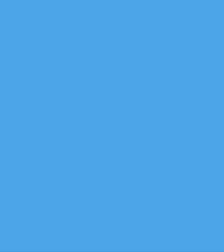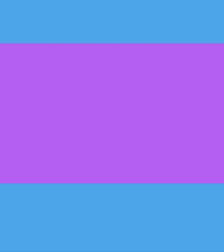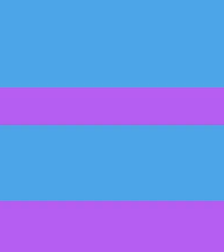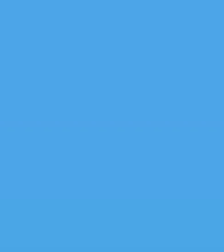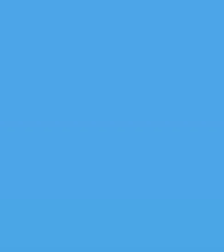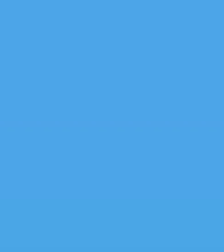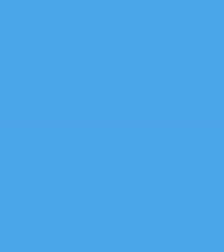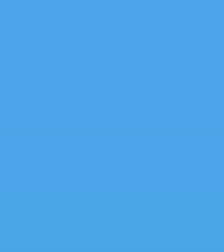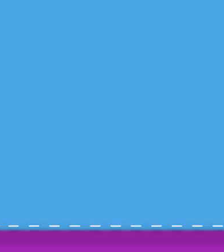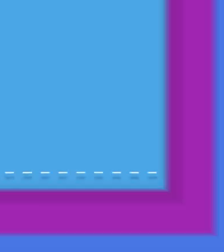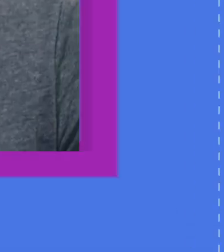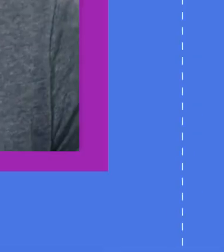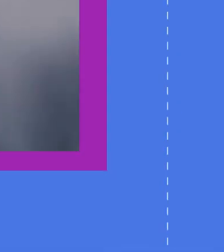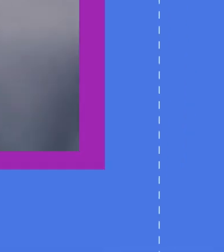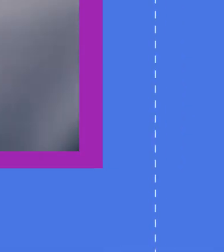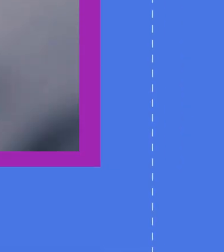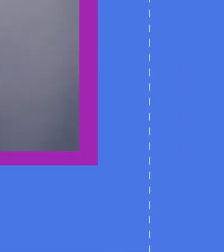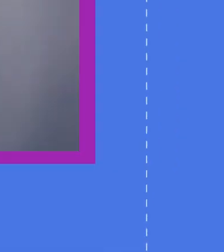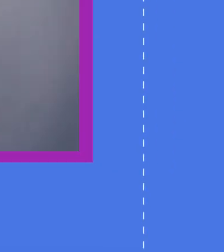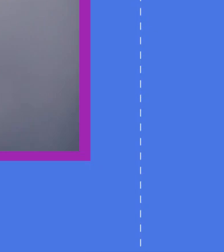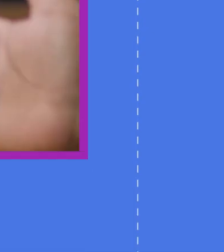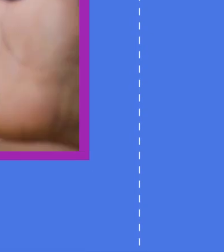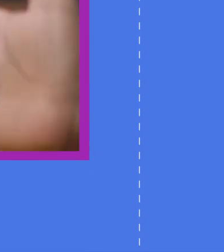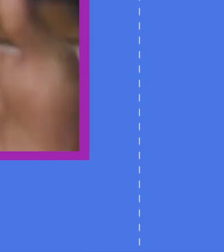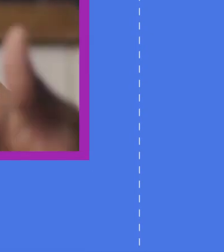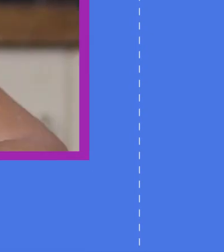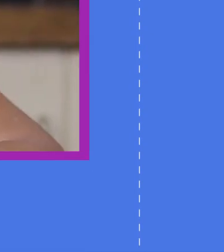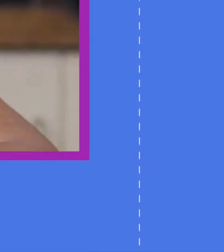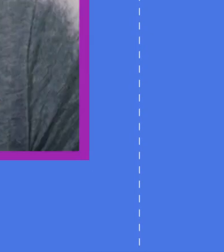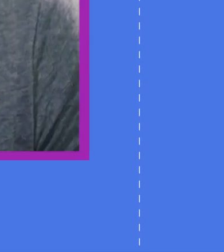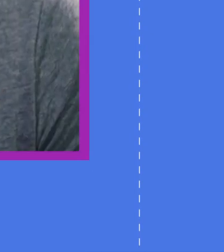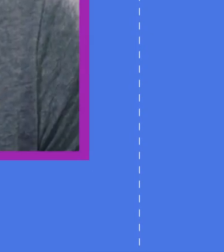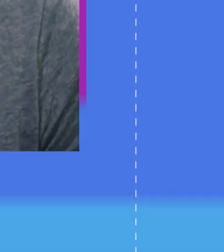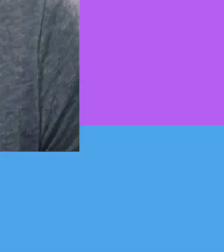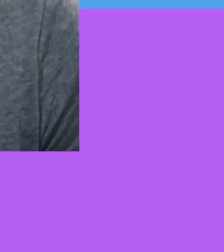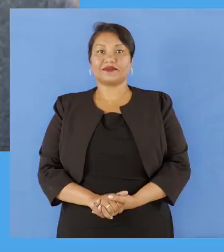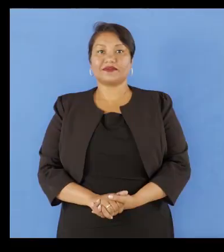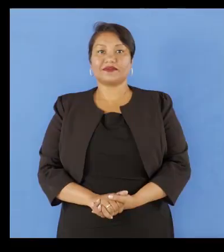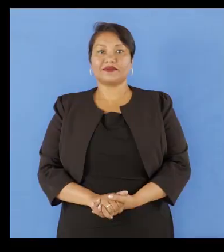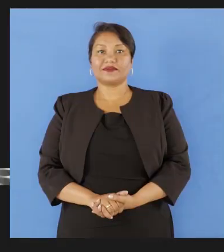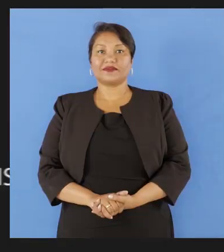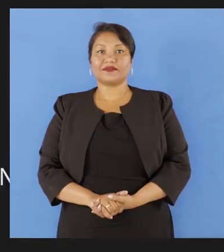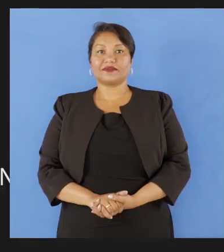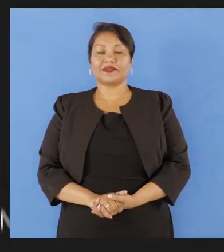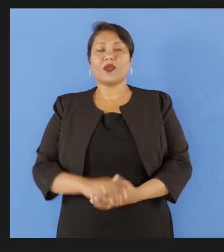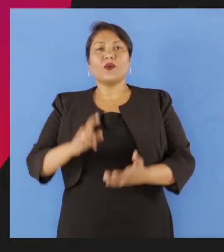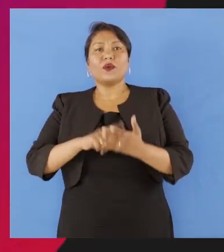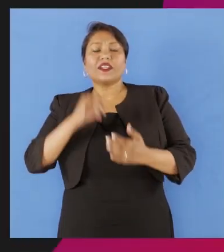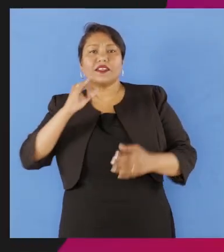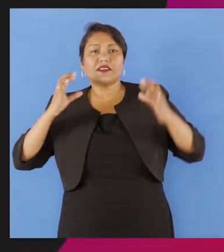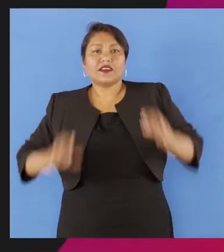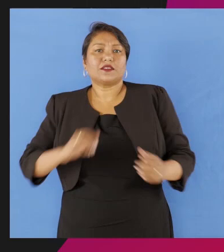All you don't know, it have choice now. They say a long time, you know. It have plenty companies that provide internet and cable services. What